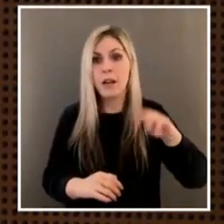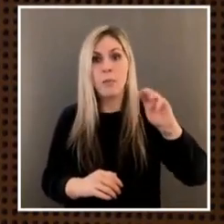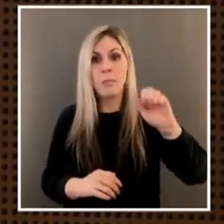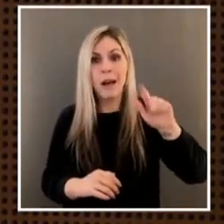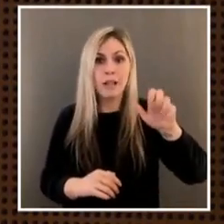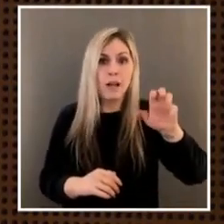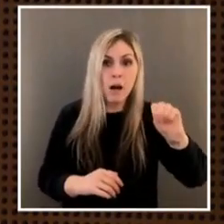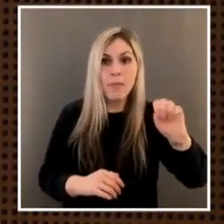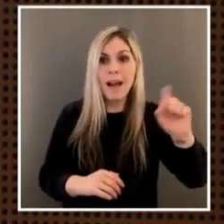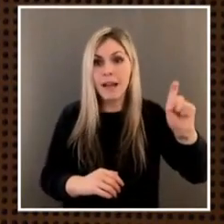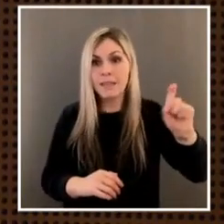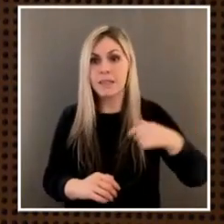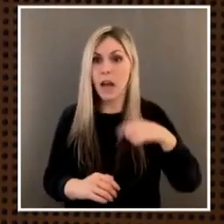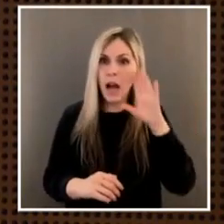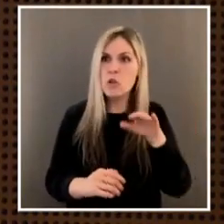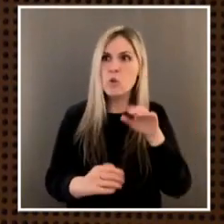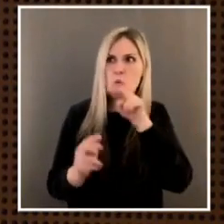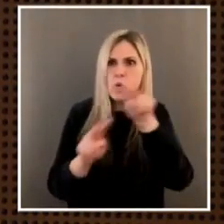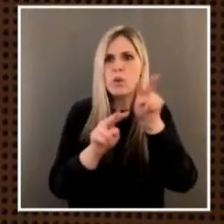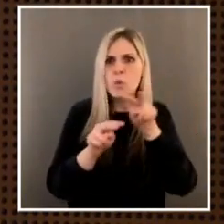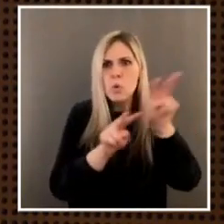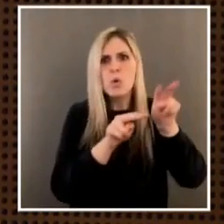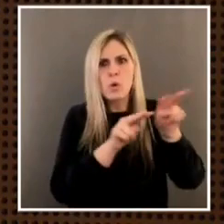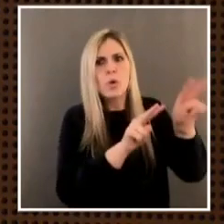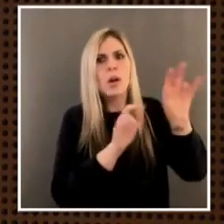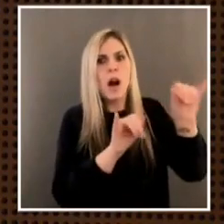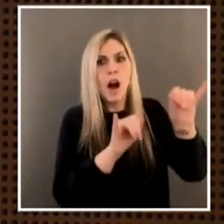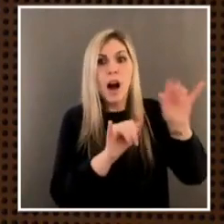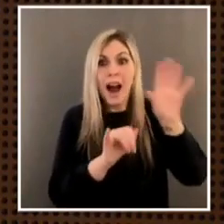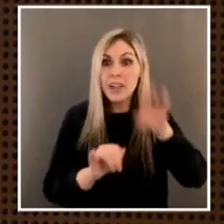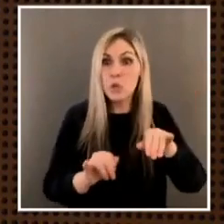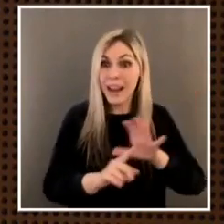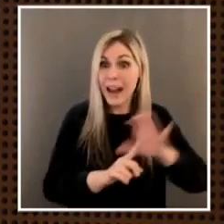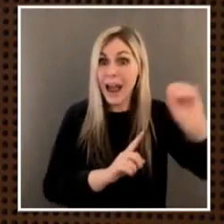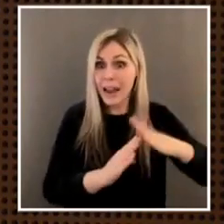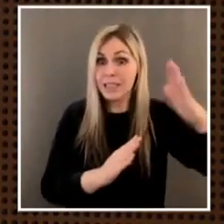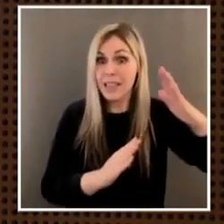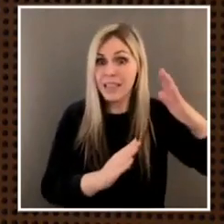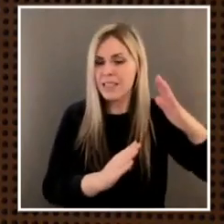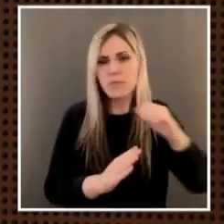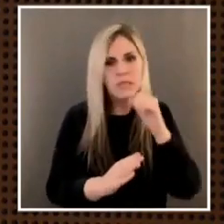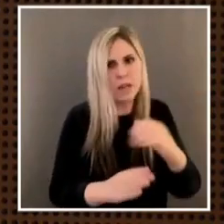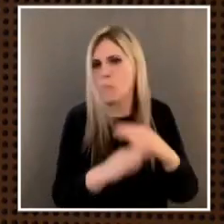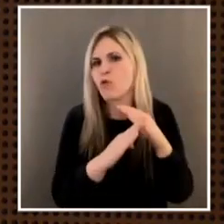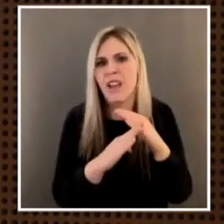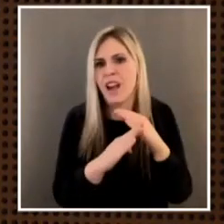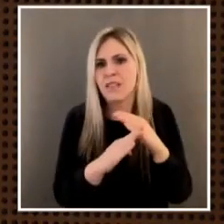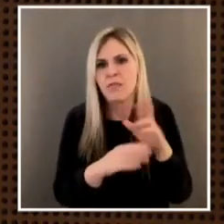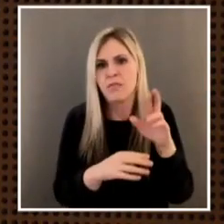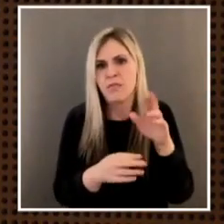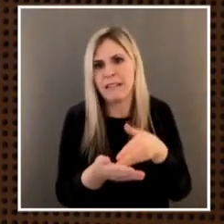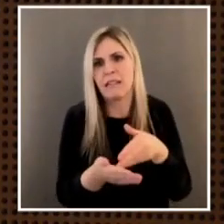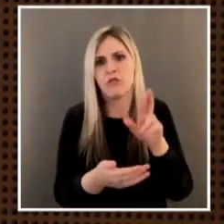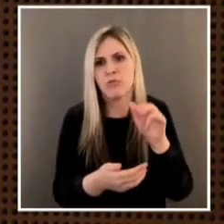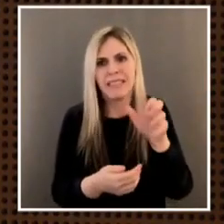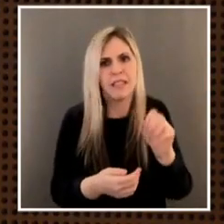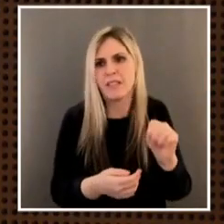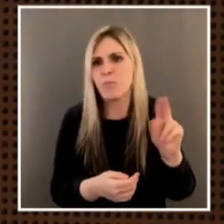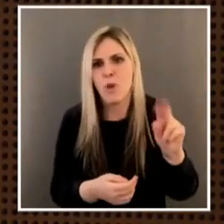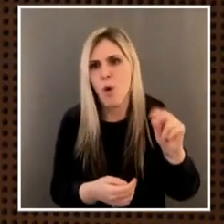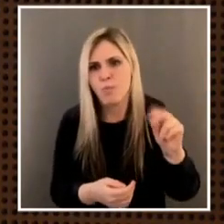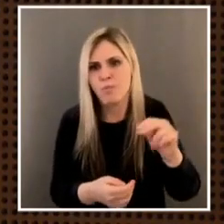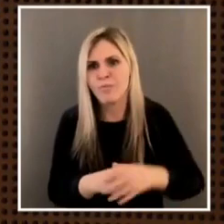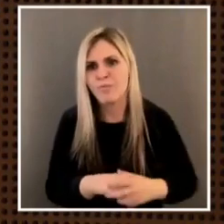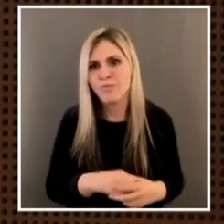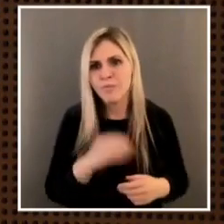knew deep inside that excellence was no protection from racism and discrimination. In watching my